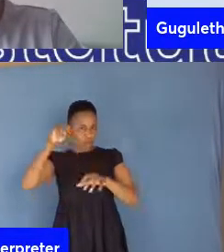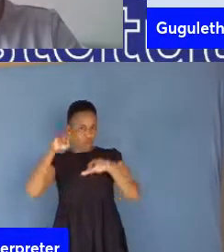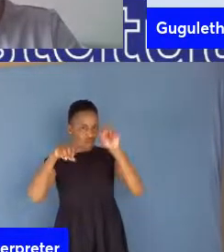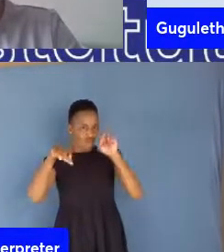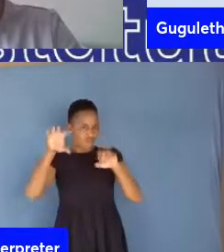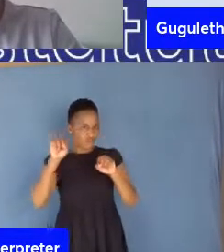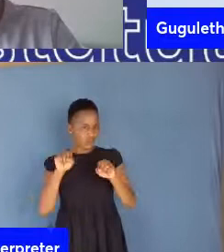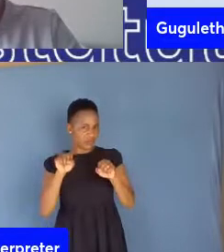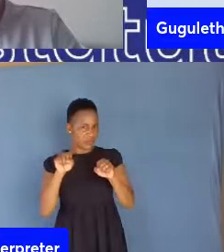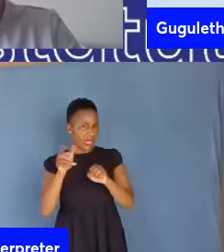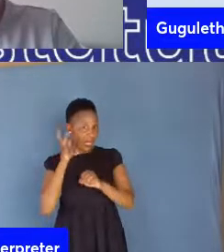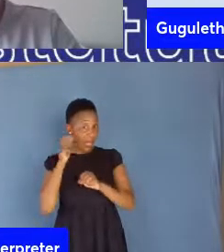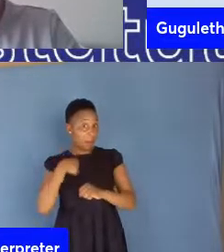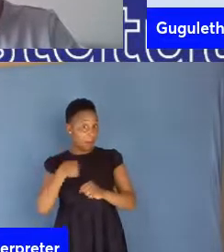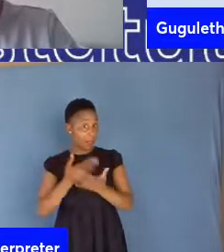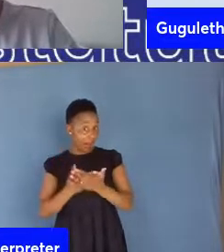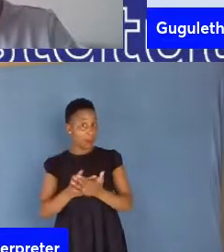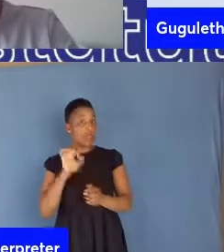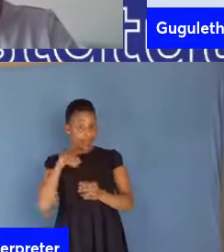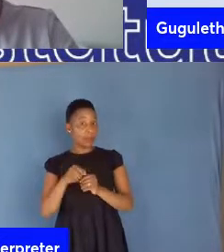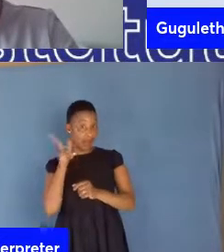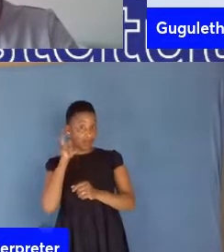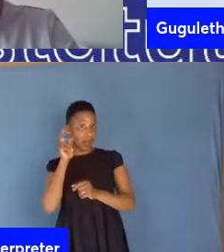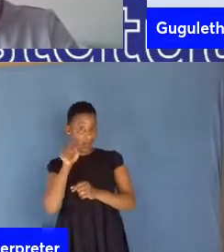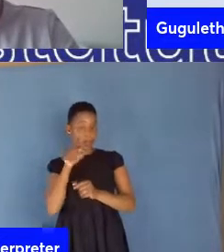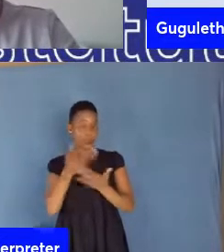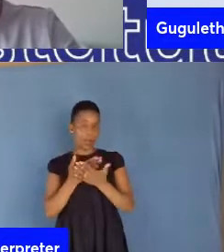hear me, okay? I can hear you now. So the